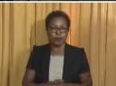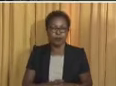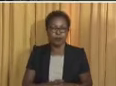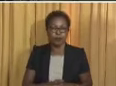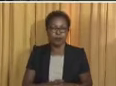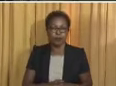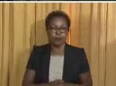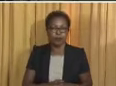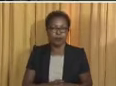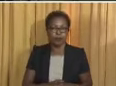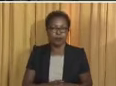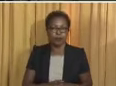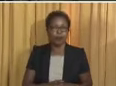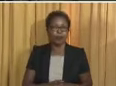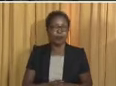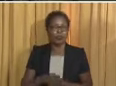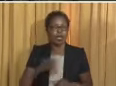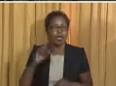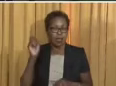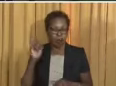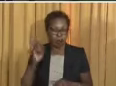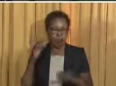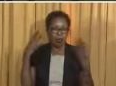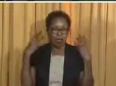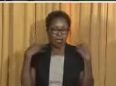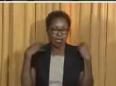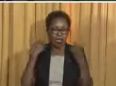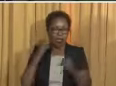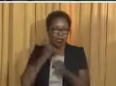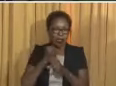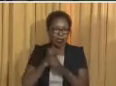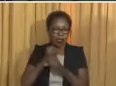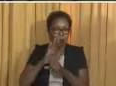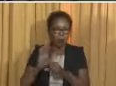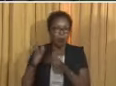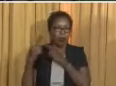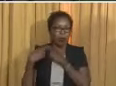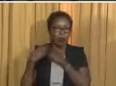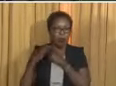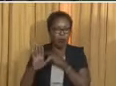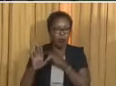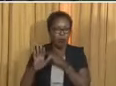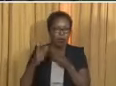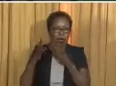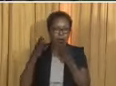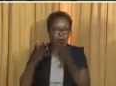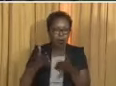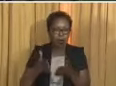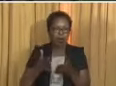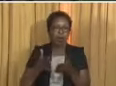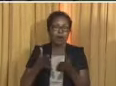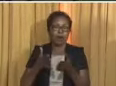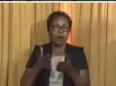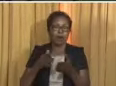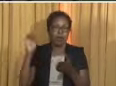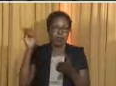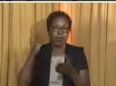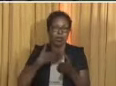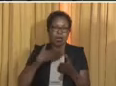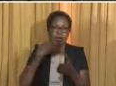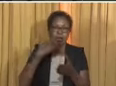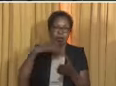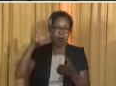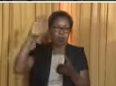when the President takes measures in the exercise of his functions, including a proposal for the amendment of the Constitution, he is bound by the oath prescribed by the